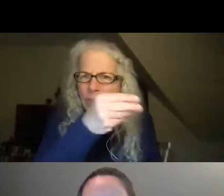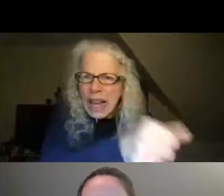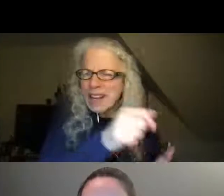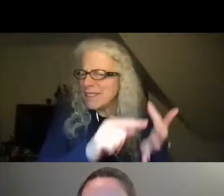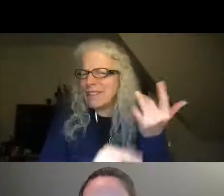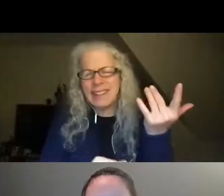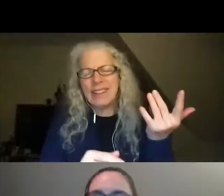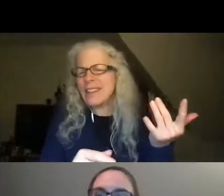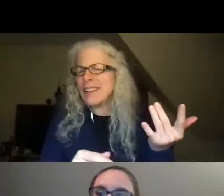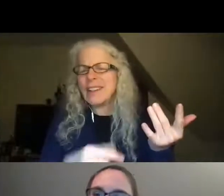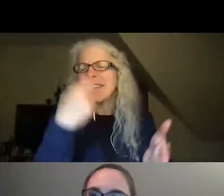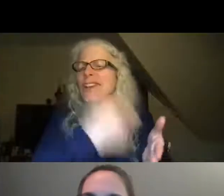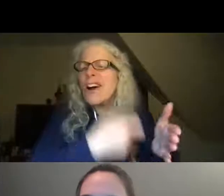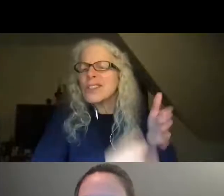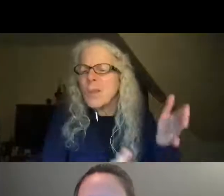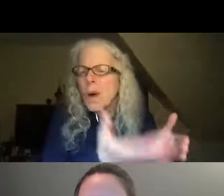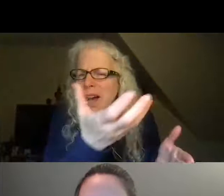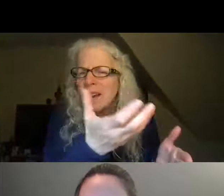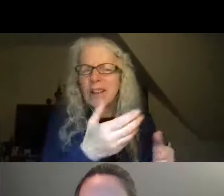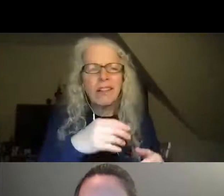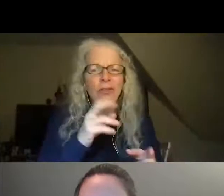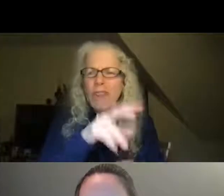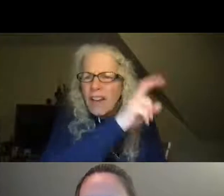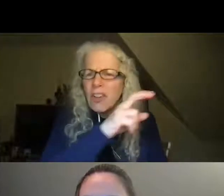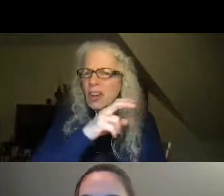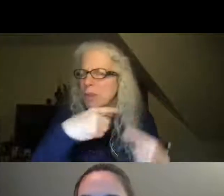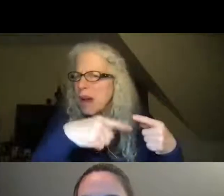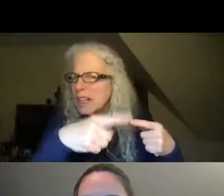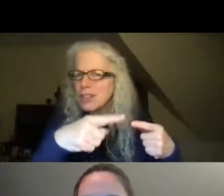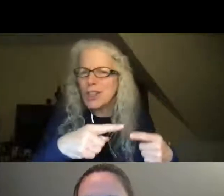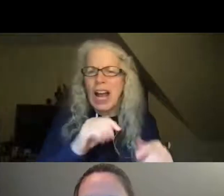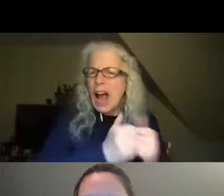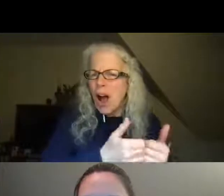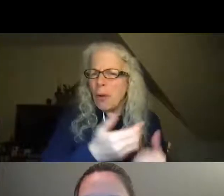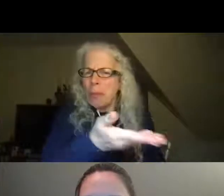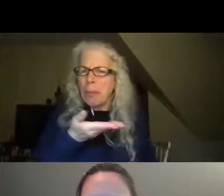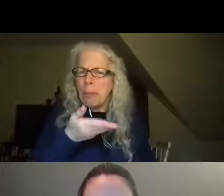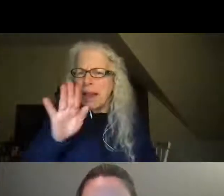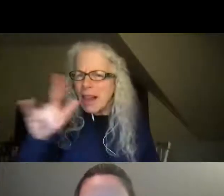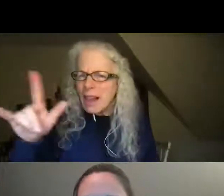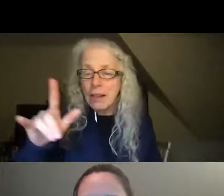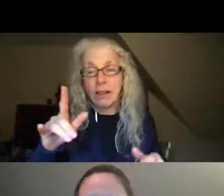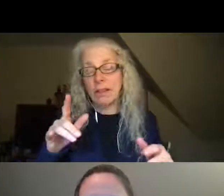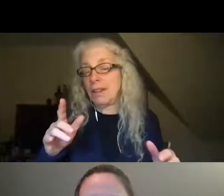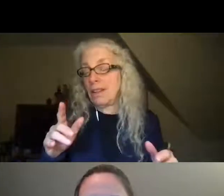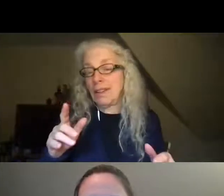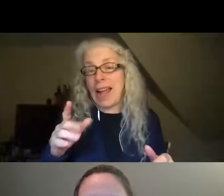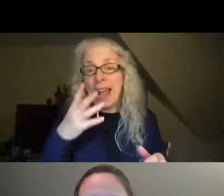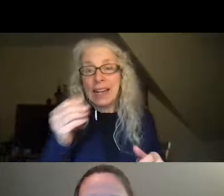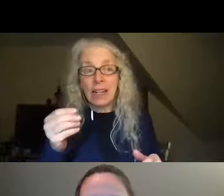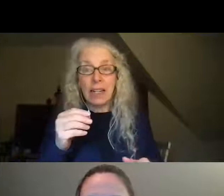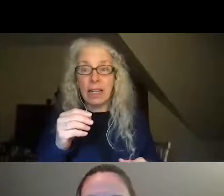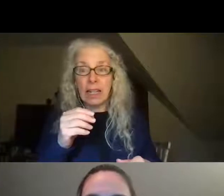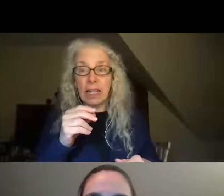about their fees, what the process is for invoicing, the turnaround time for getting